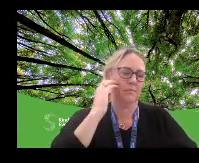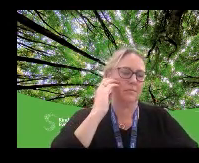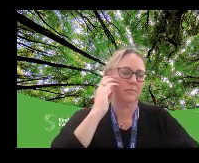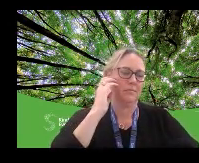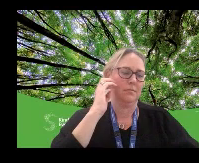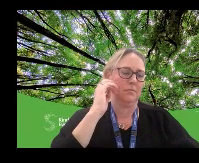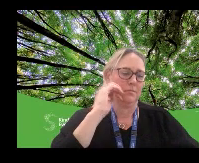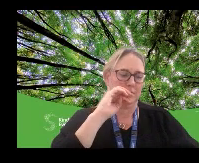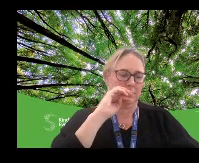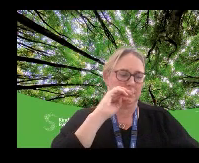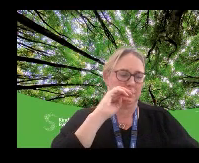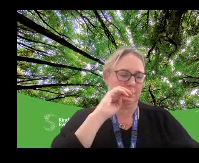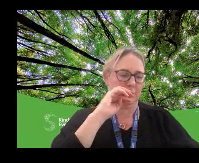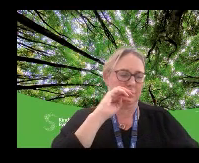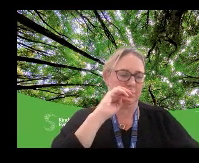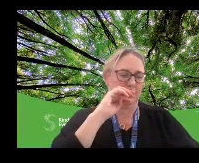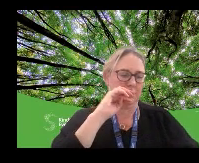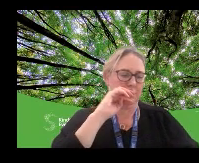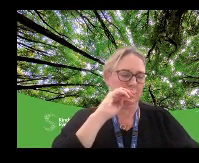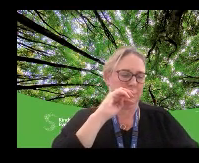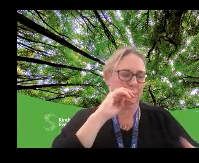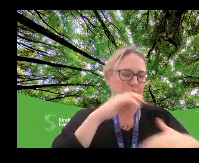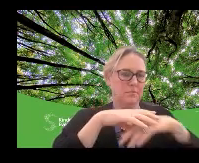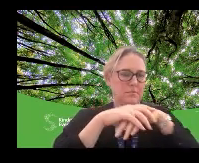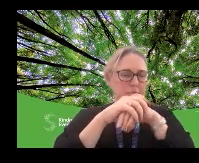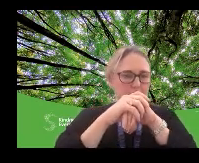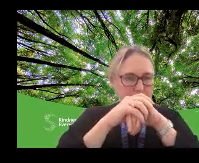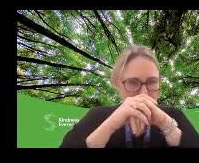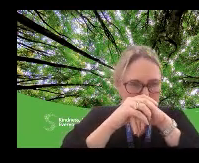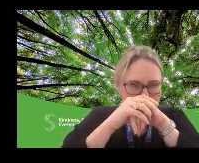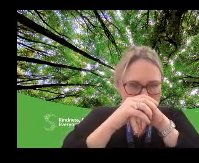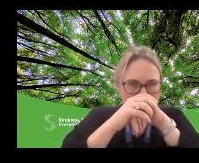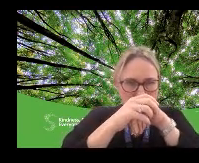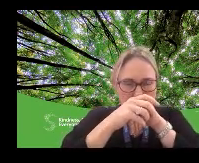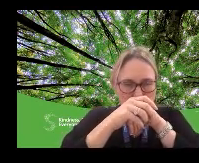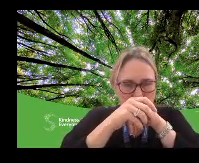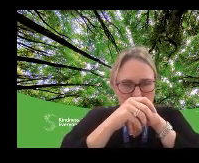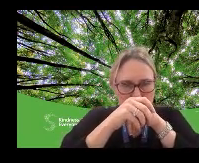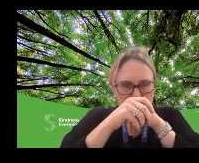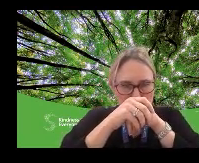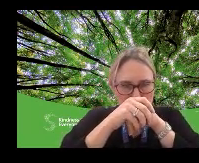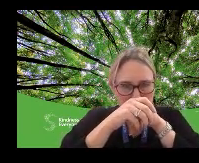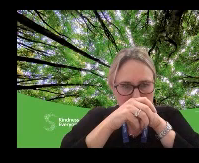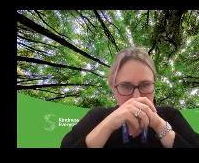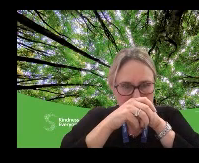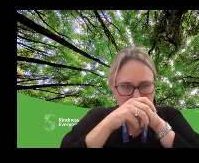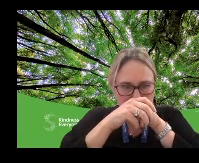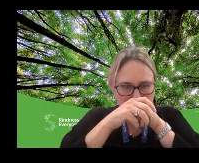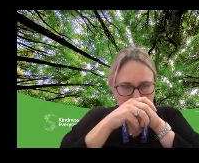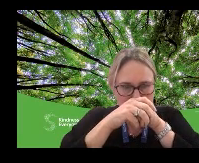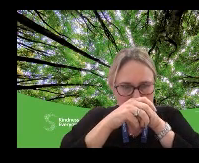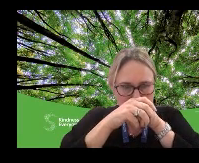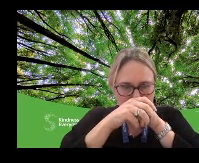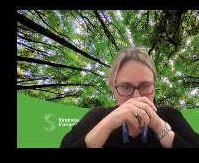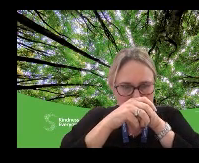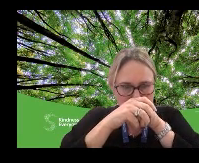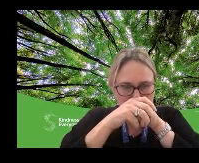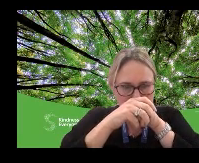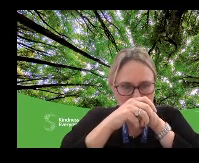how this also, because I'm thinking in terms of how you can save yourselves time in terms of when you're doing